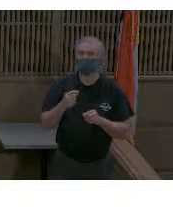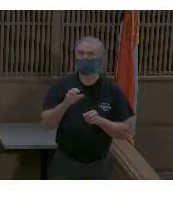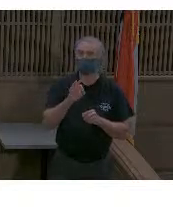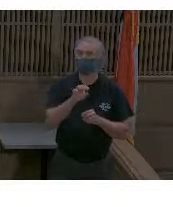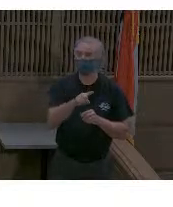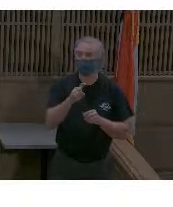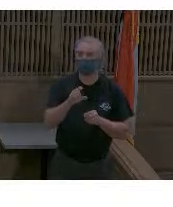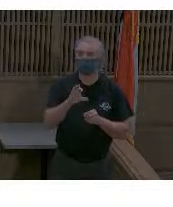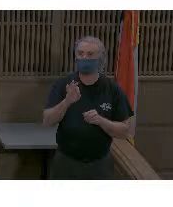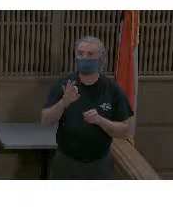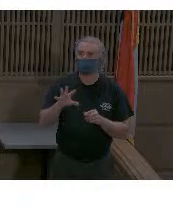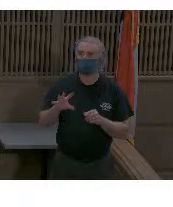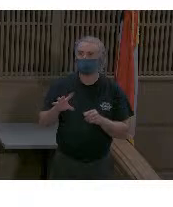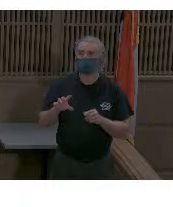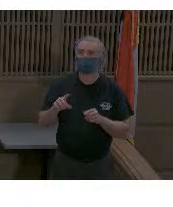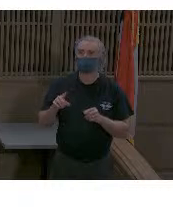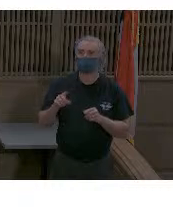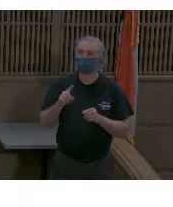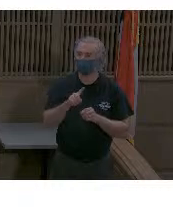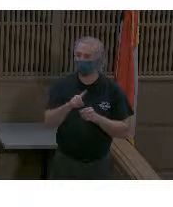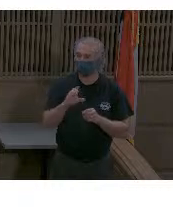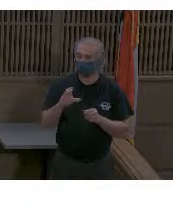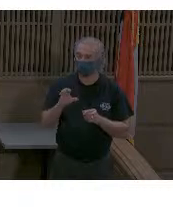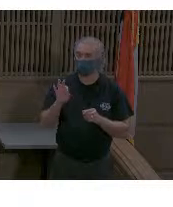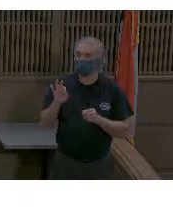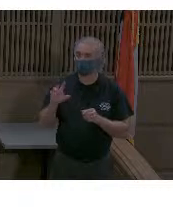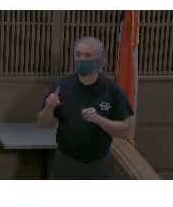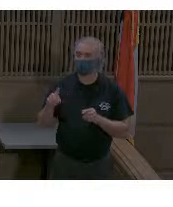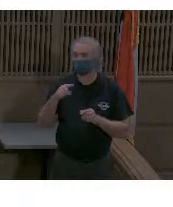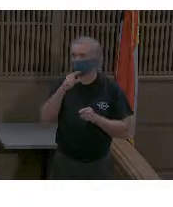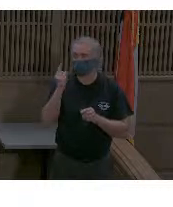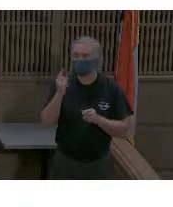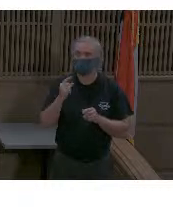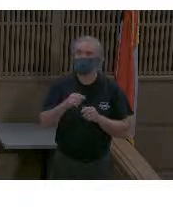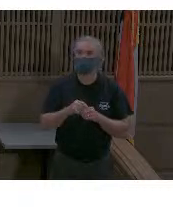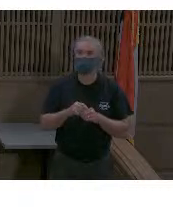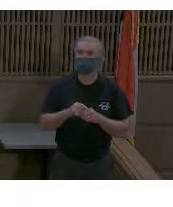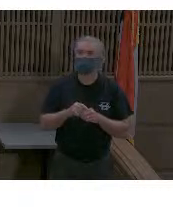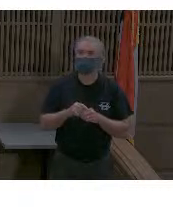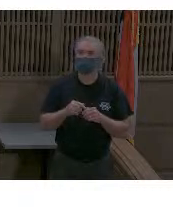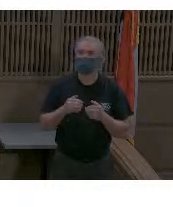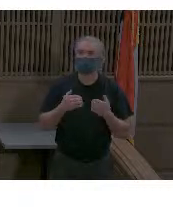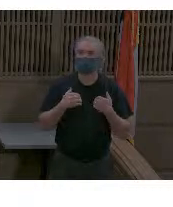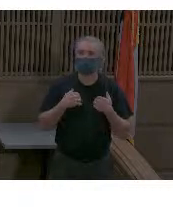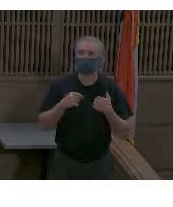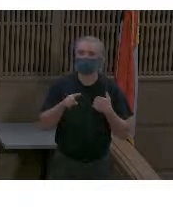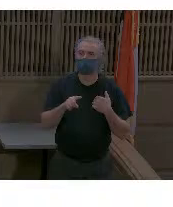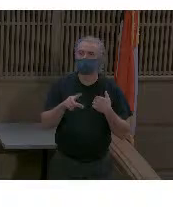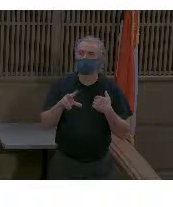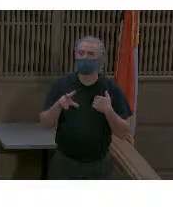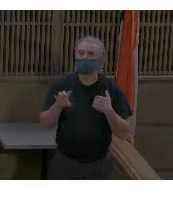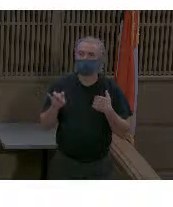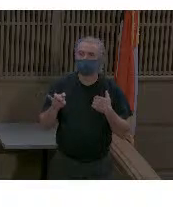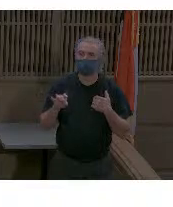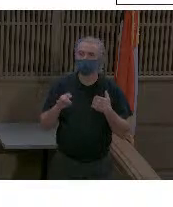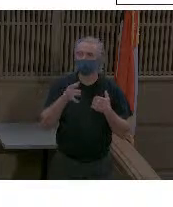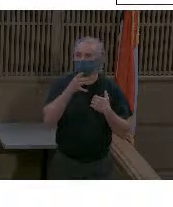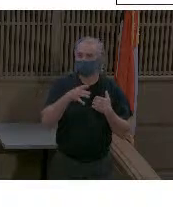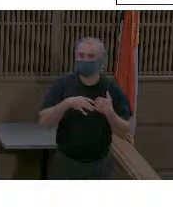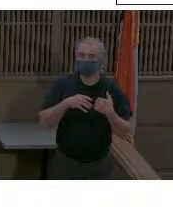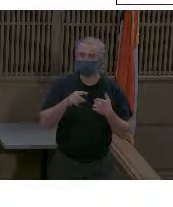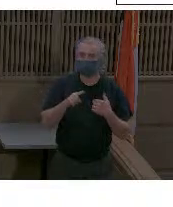It's hitting the females a little bit harder than the males. We have 138 females. We have 119